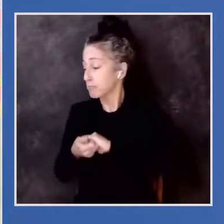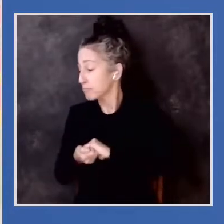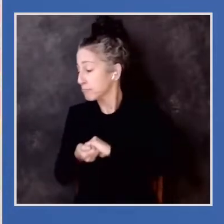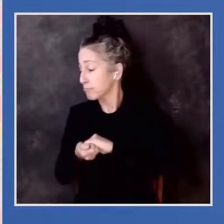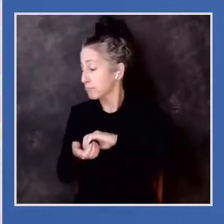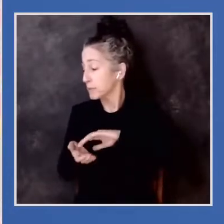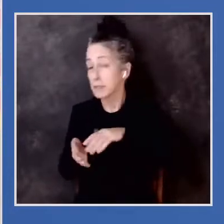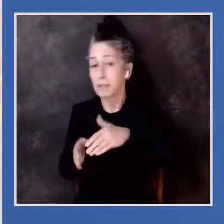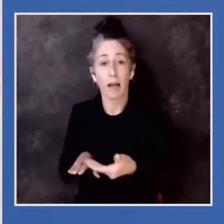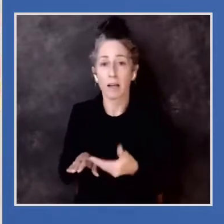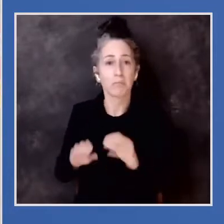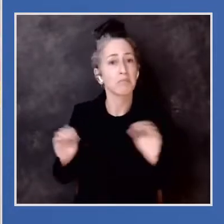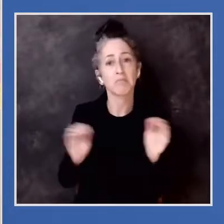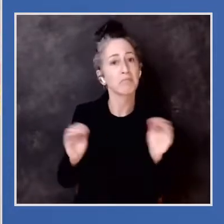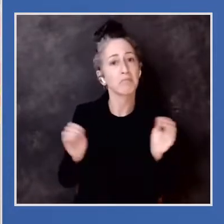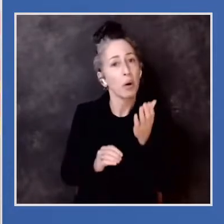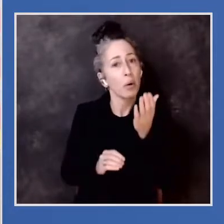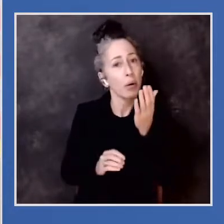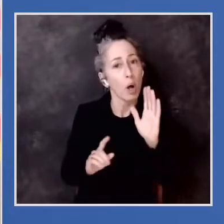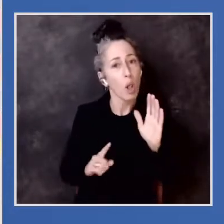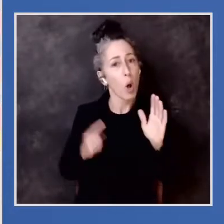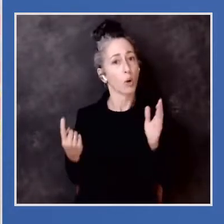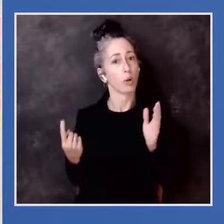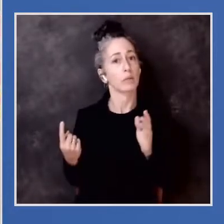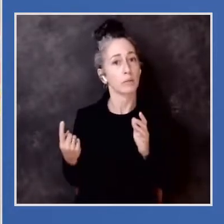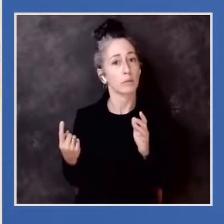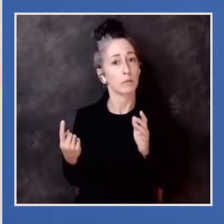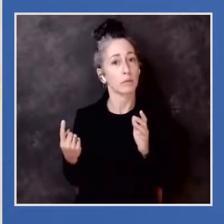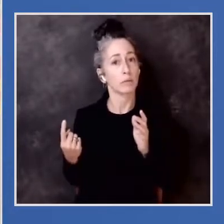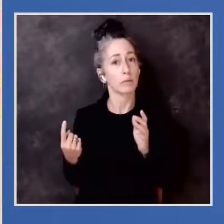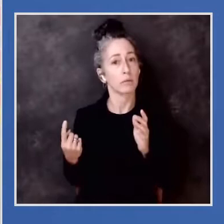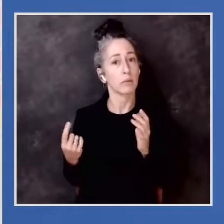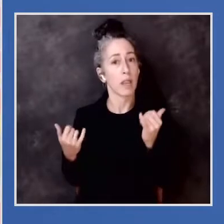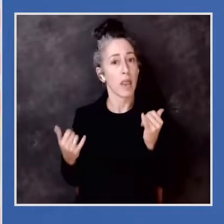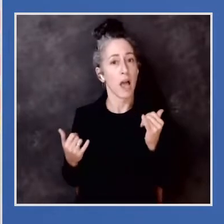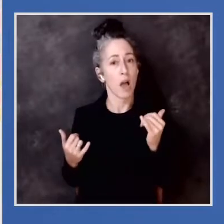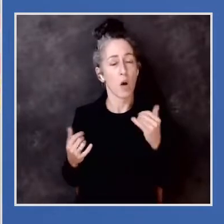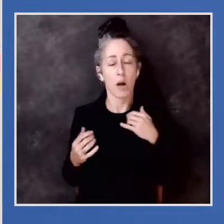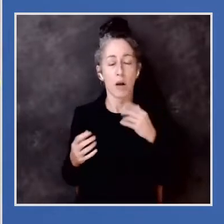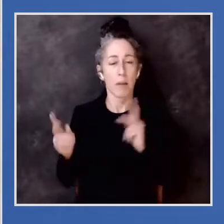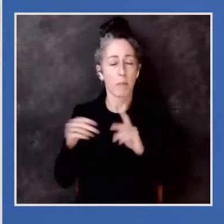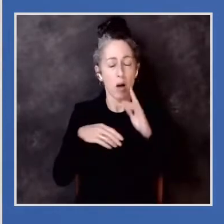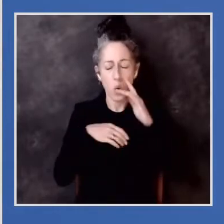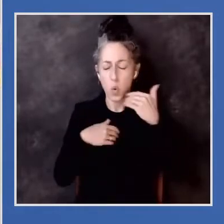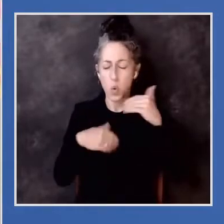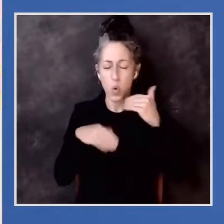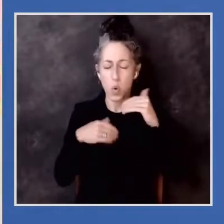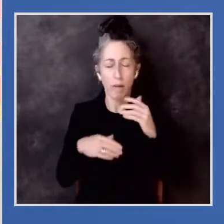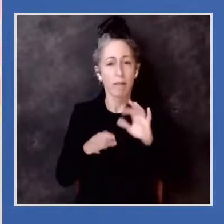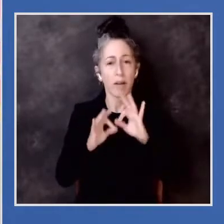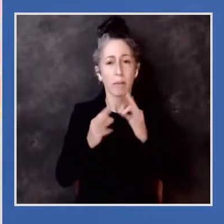of the surviving families. Families who were never given a chance to say goodbye.